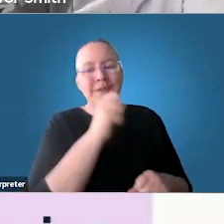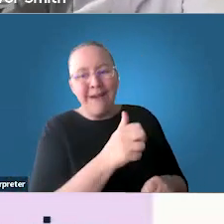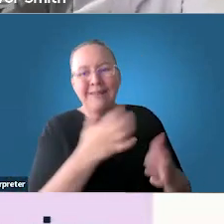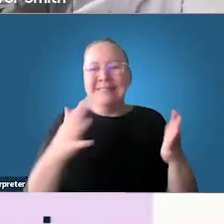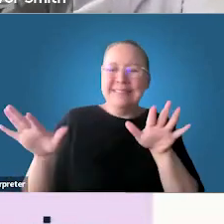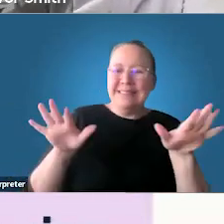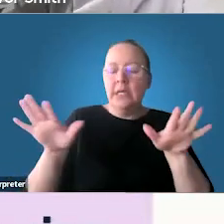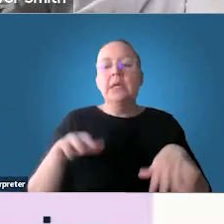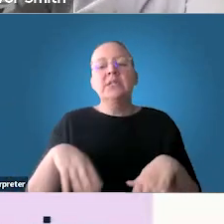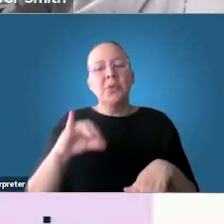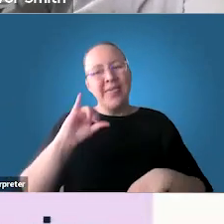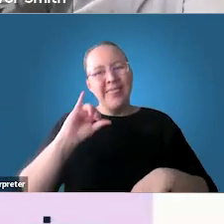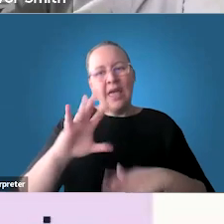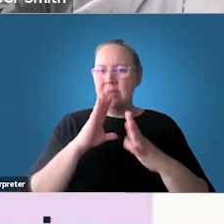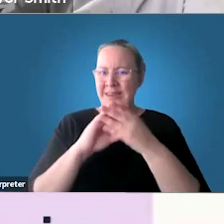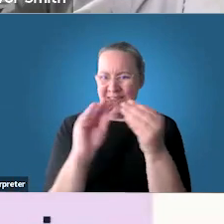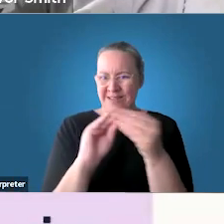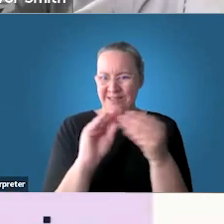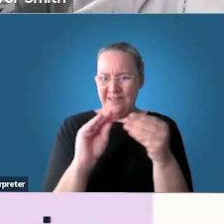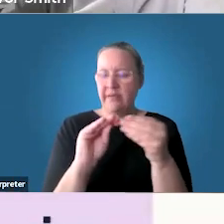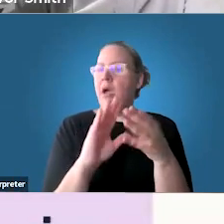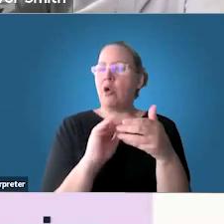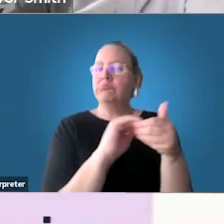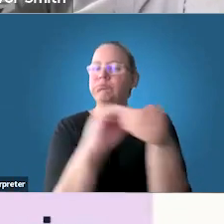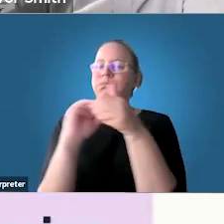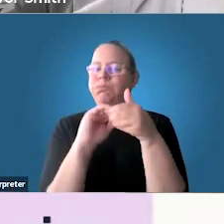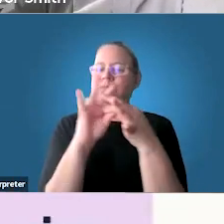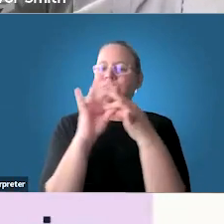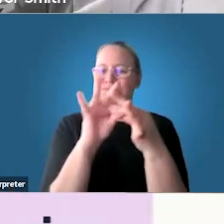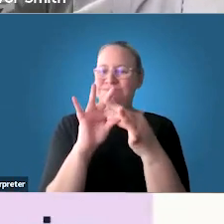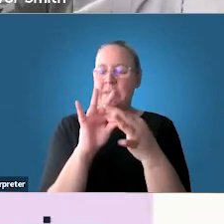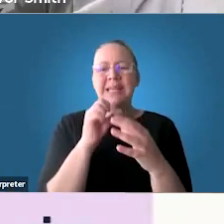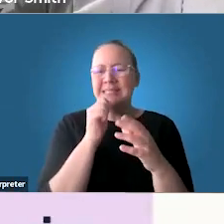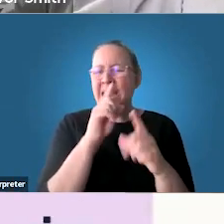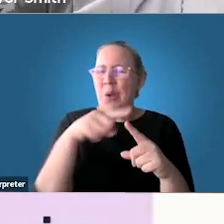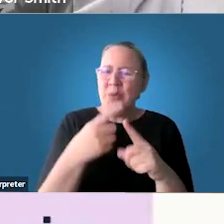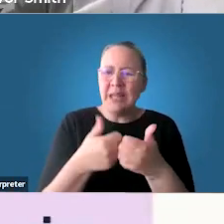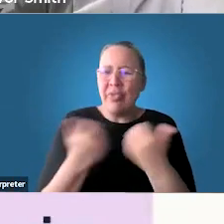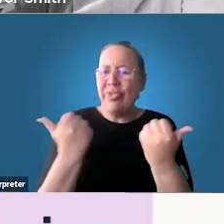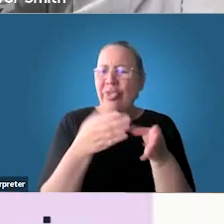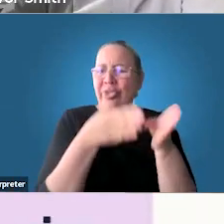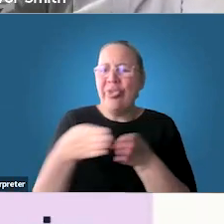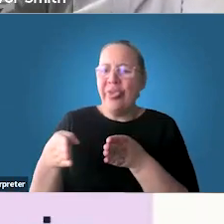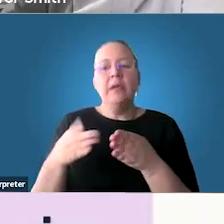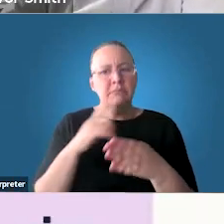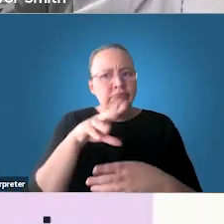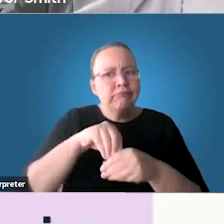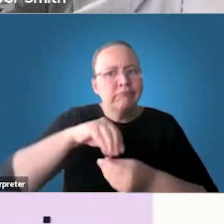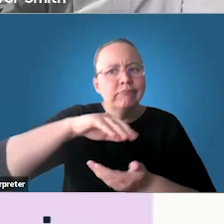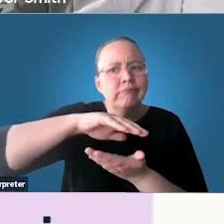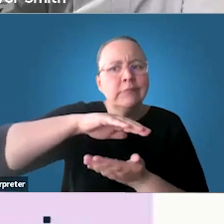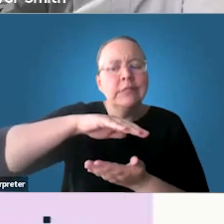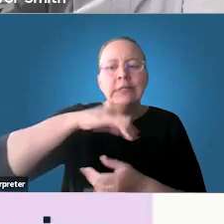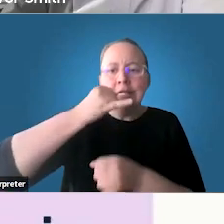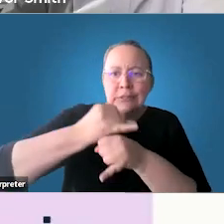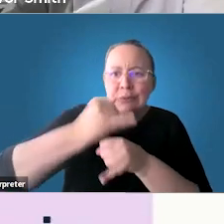about is that narratives are collective. They're not just individual. They live within culture, they live within institutions, they live within